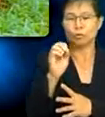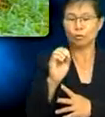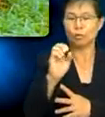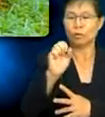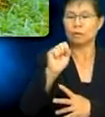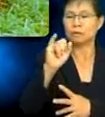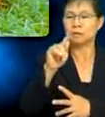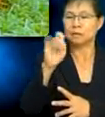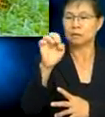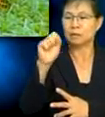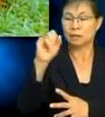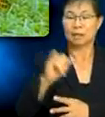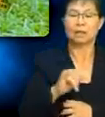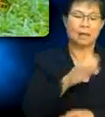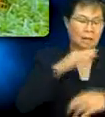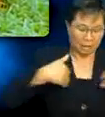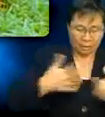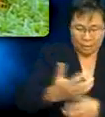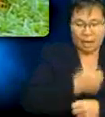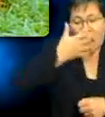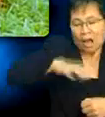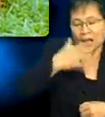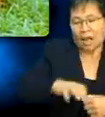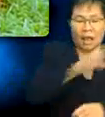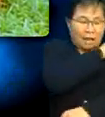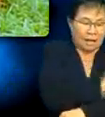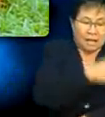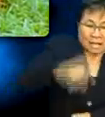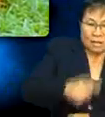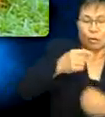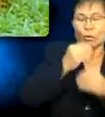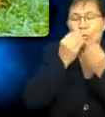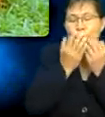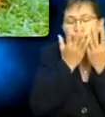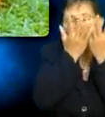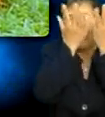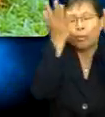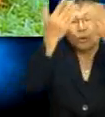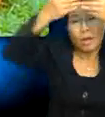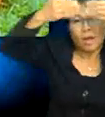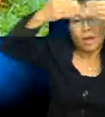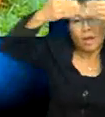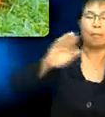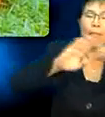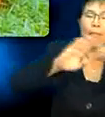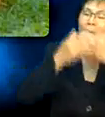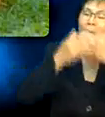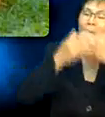Animals get the heat energy they need to keep warm by exposing themselves to the sun.